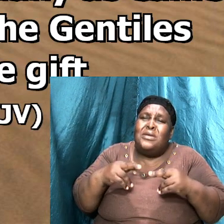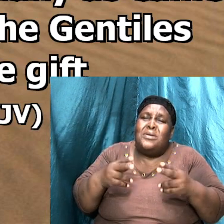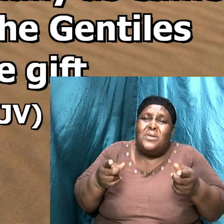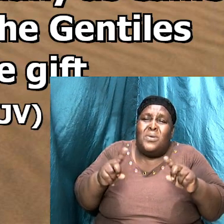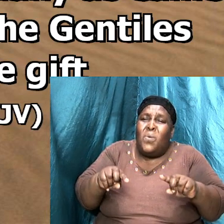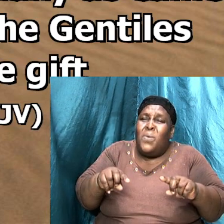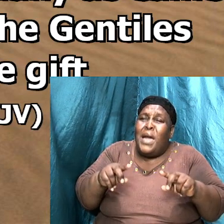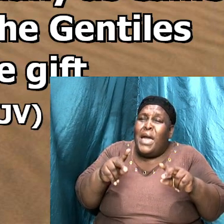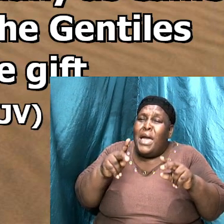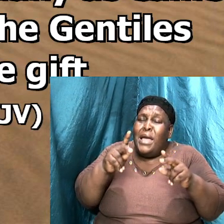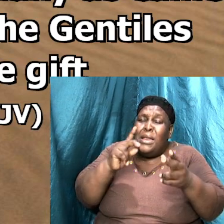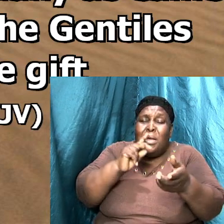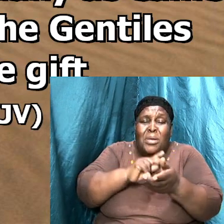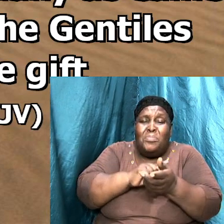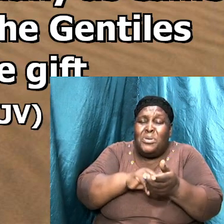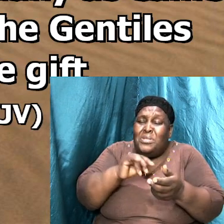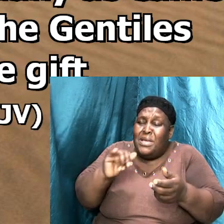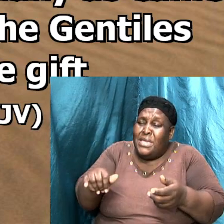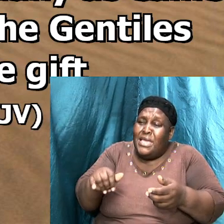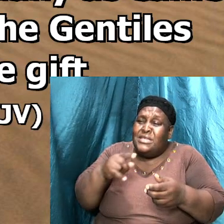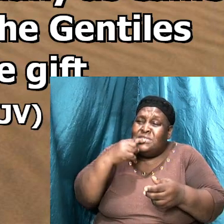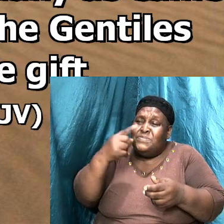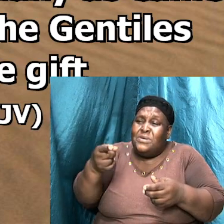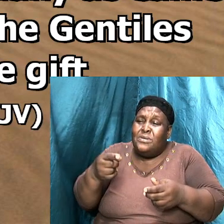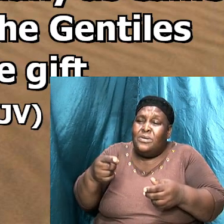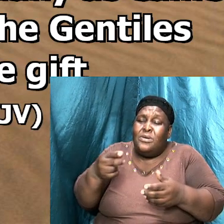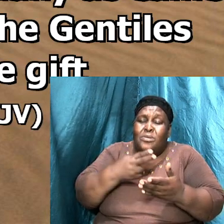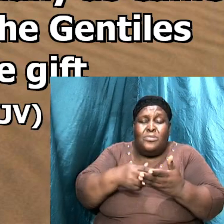the Holy was fell upon them